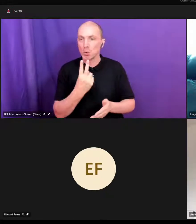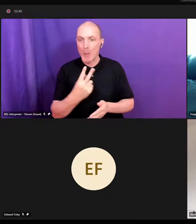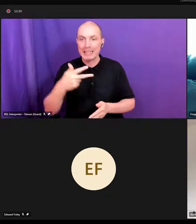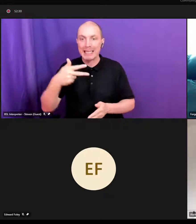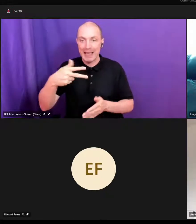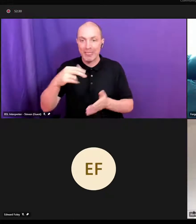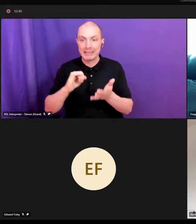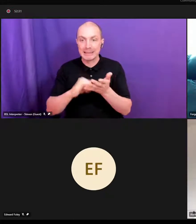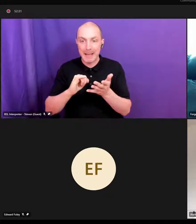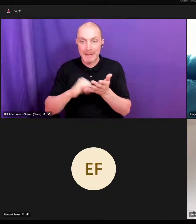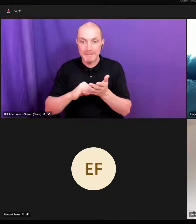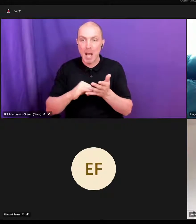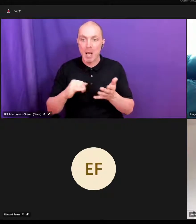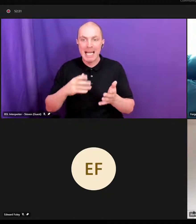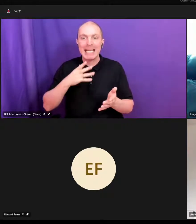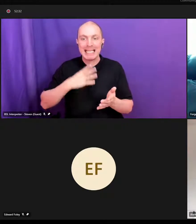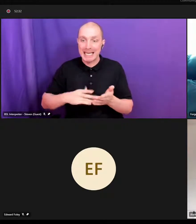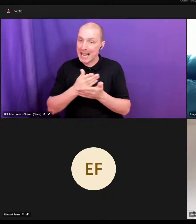don't actually have a